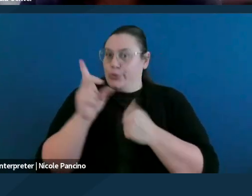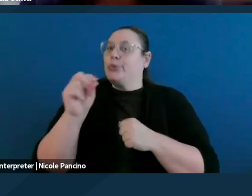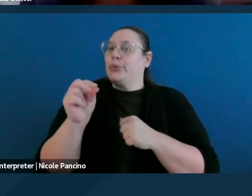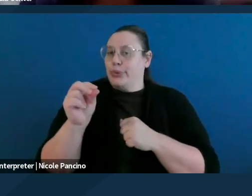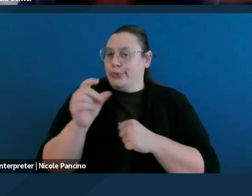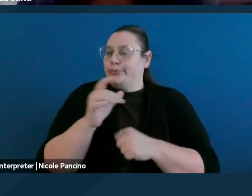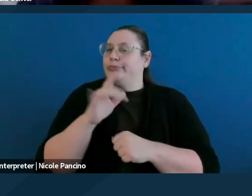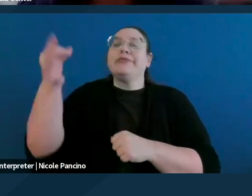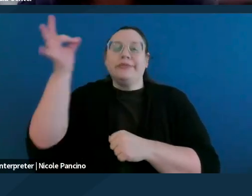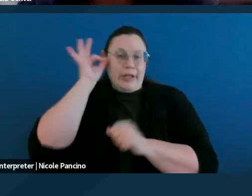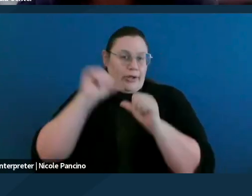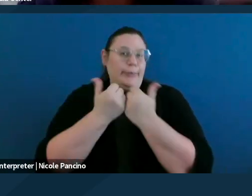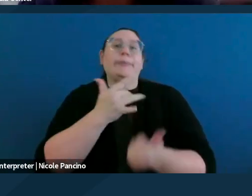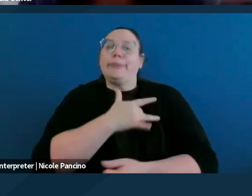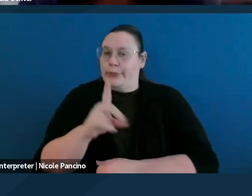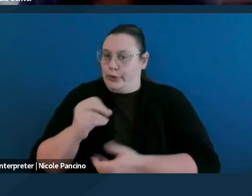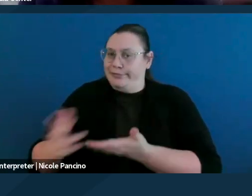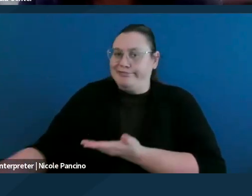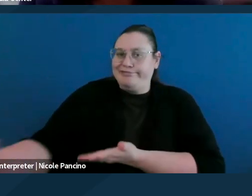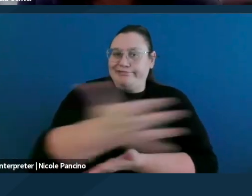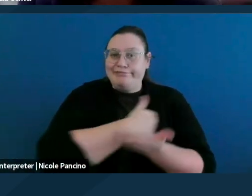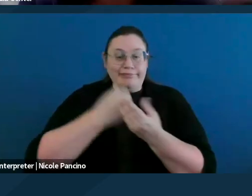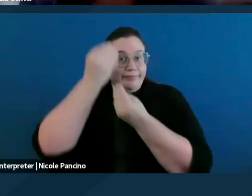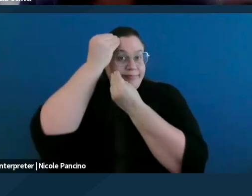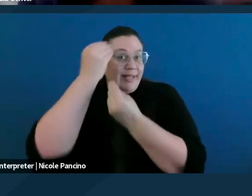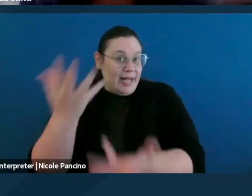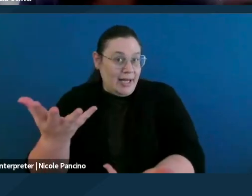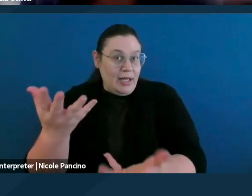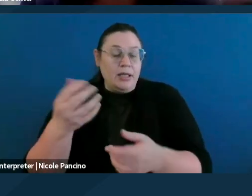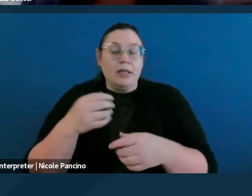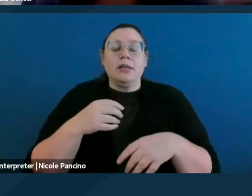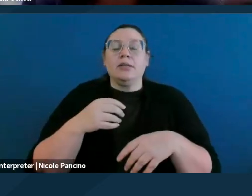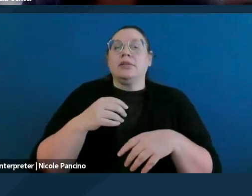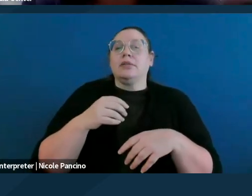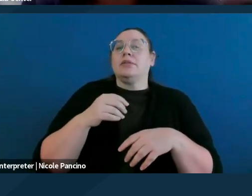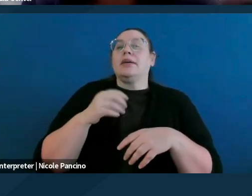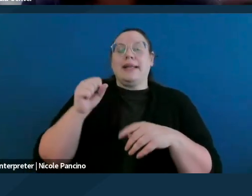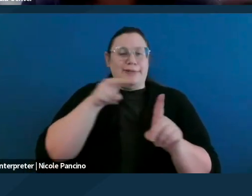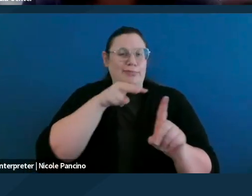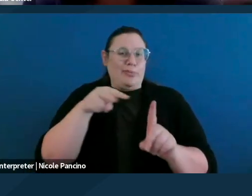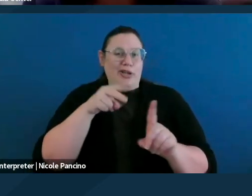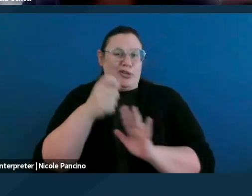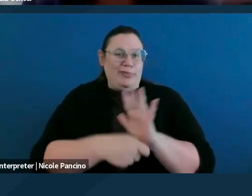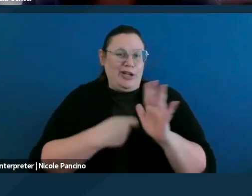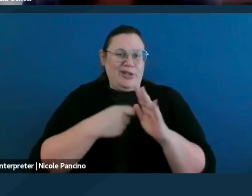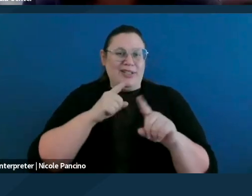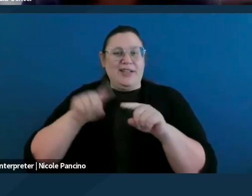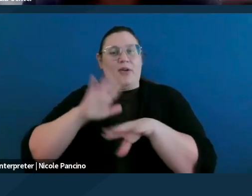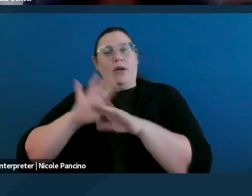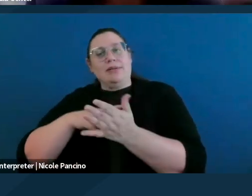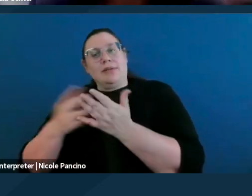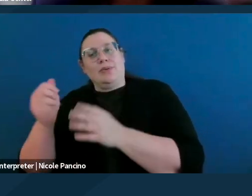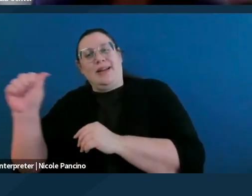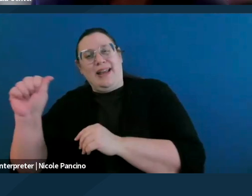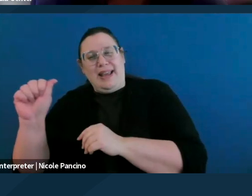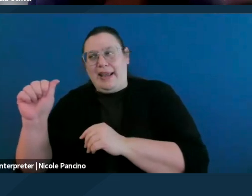federal agencies commonly do collect all these data. And yes, the probationary period is different for Schedule A, and I think that